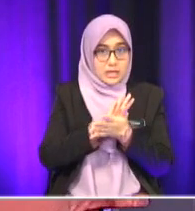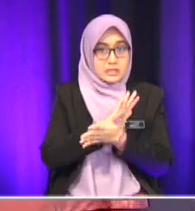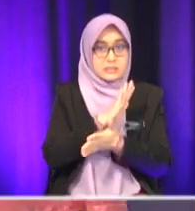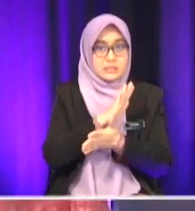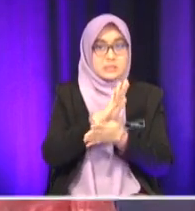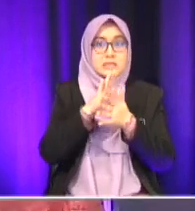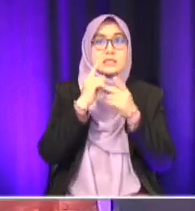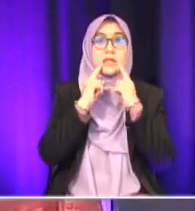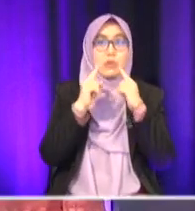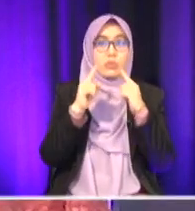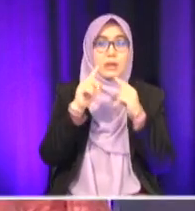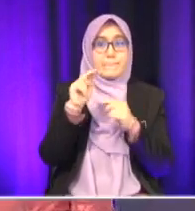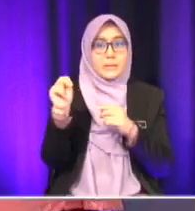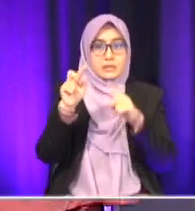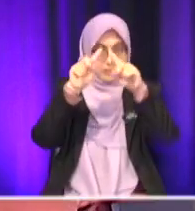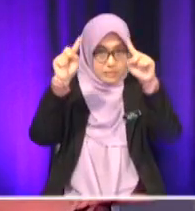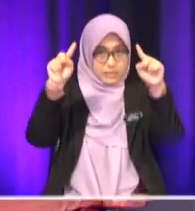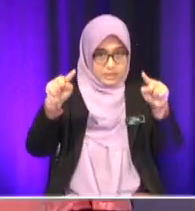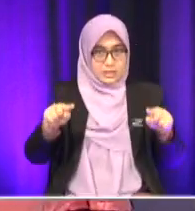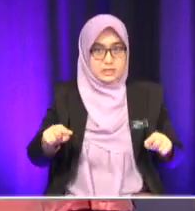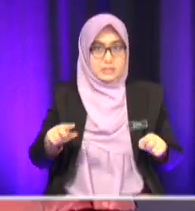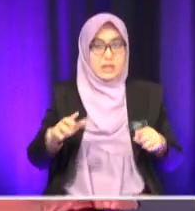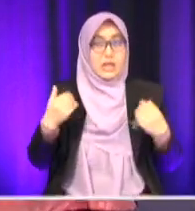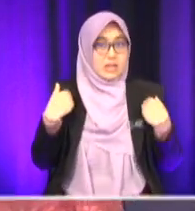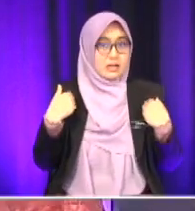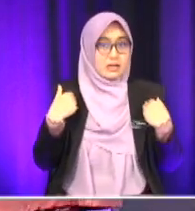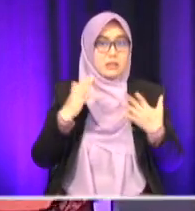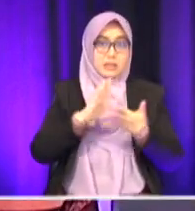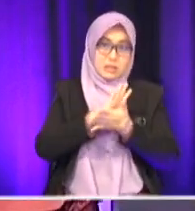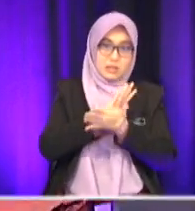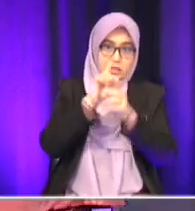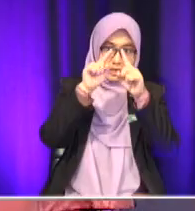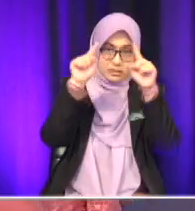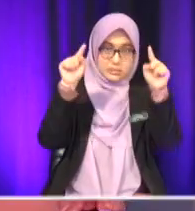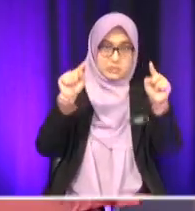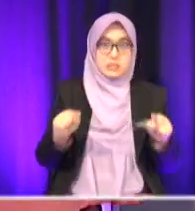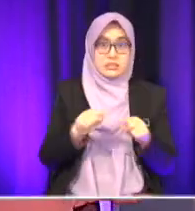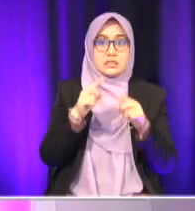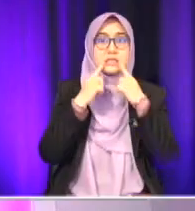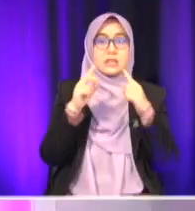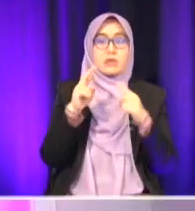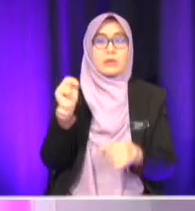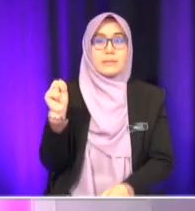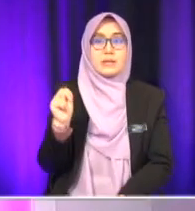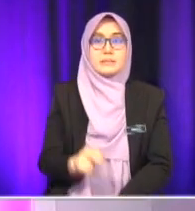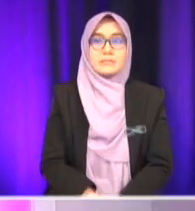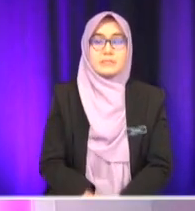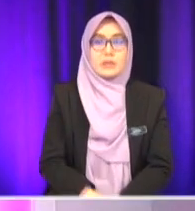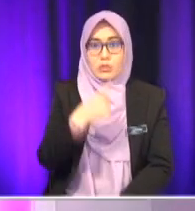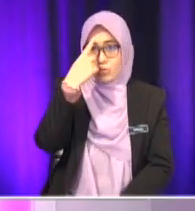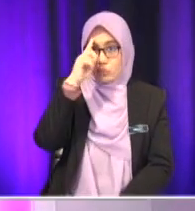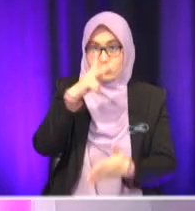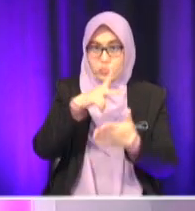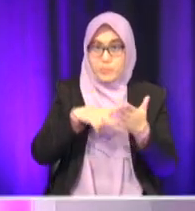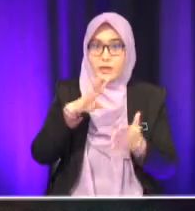answer. Okay? We have answer sheets for this. Okay, not only for this, since part 1 just now. Okay. All right.